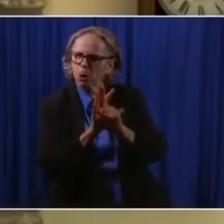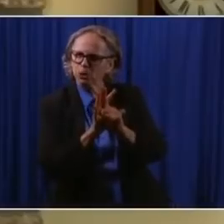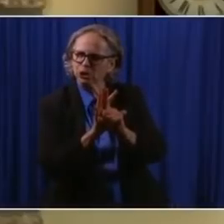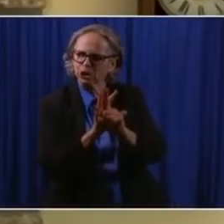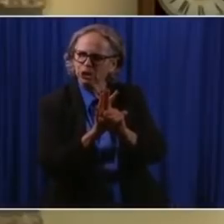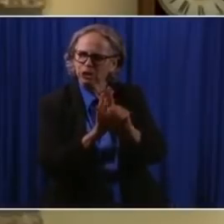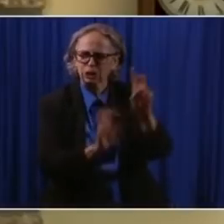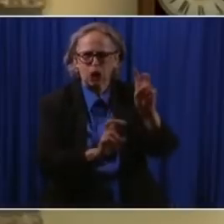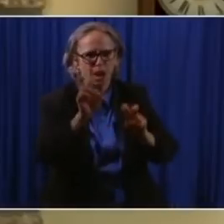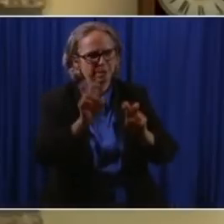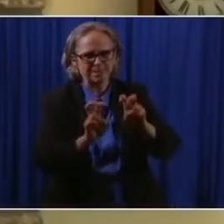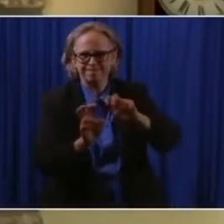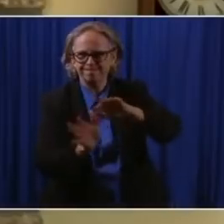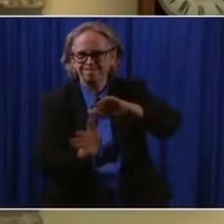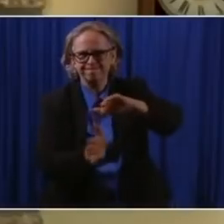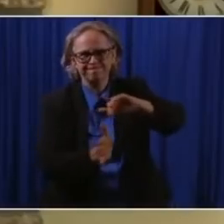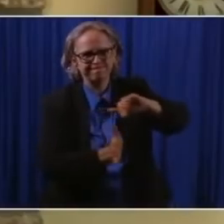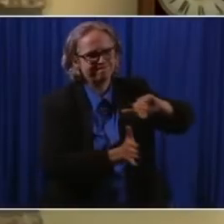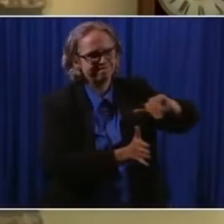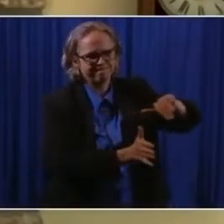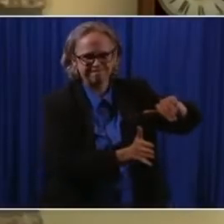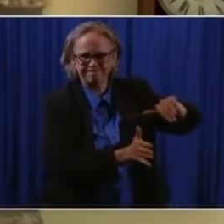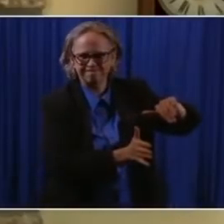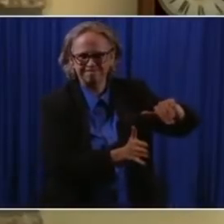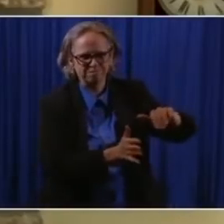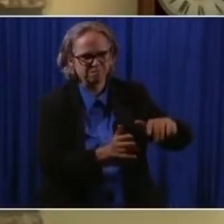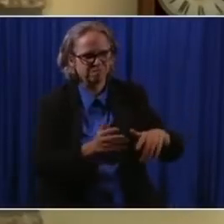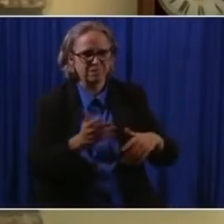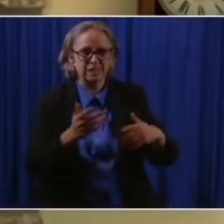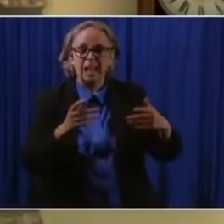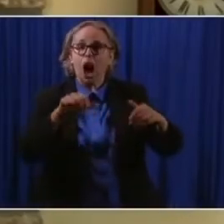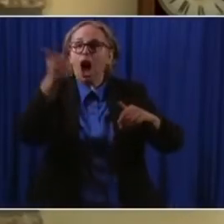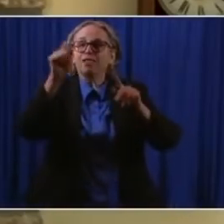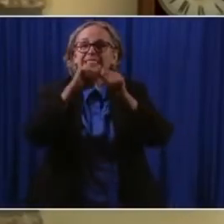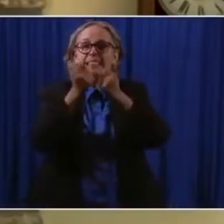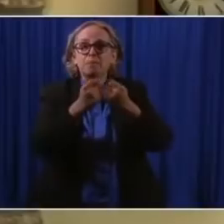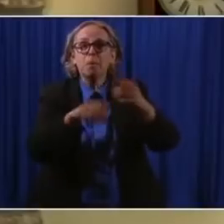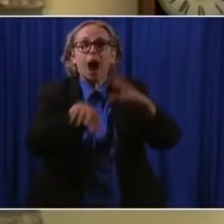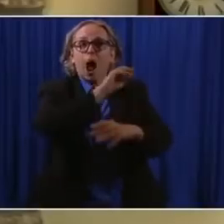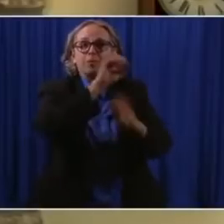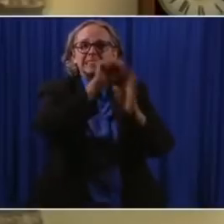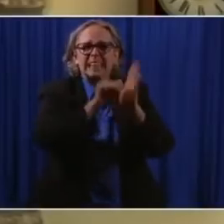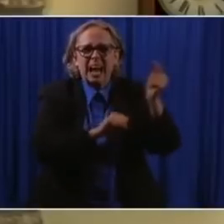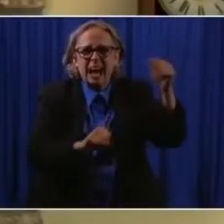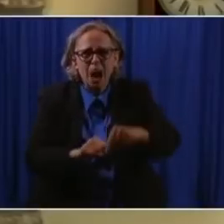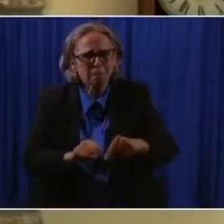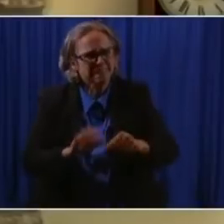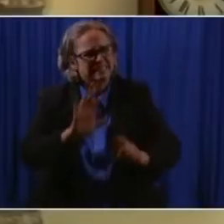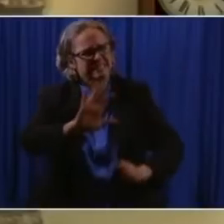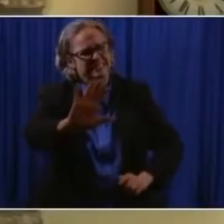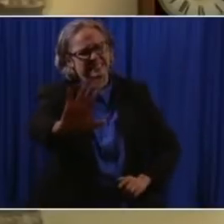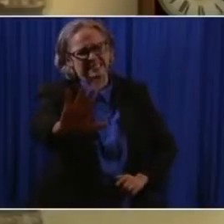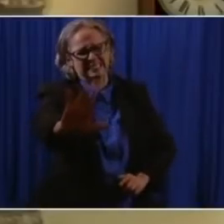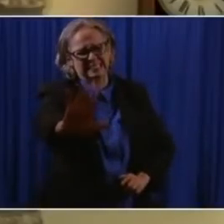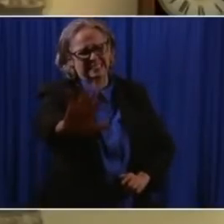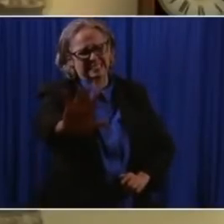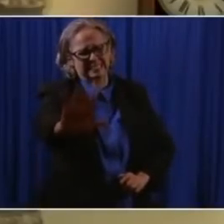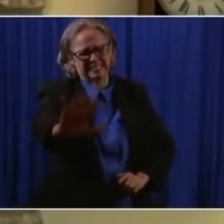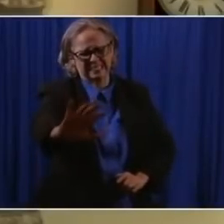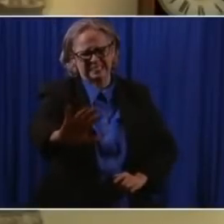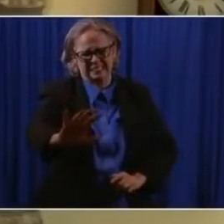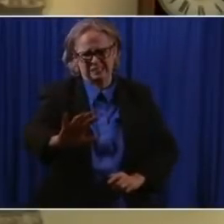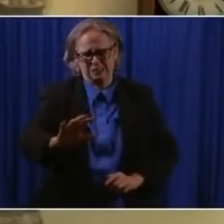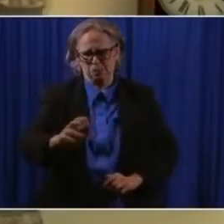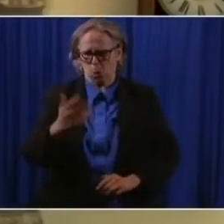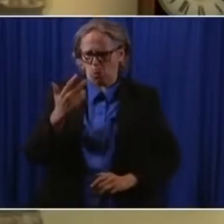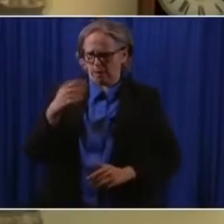they've not had contact with before, not going to have contact with. It's one thing to play one team. It's something very different to play